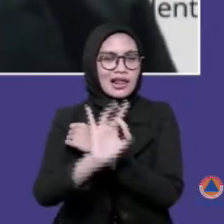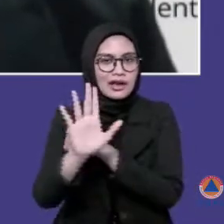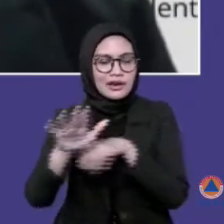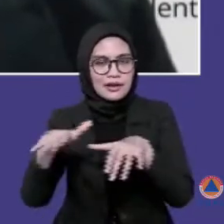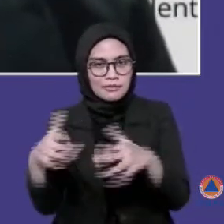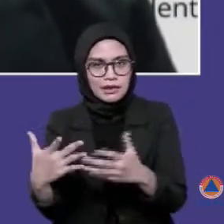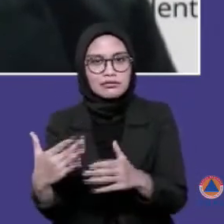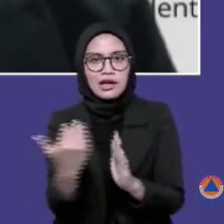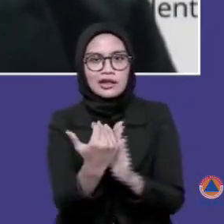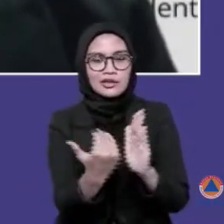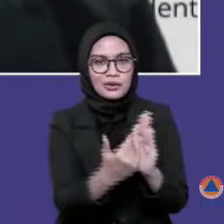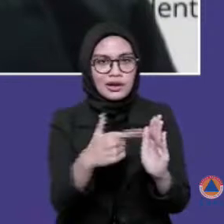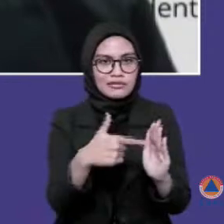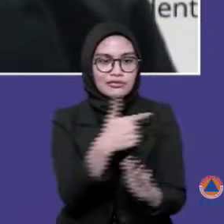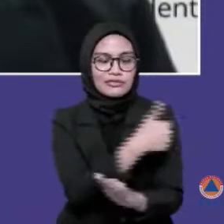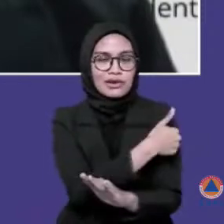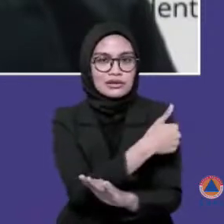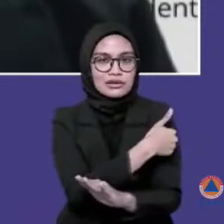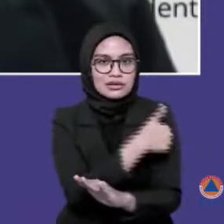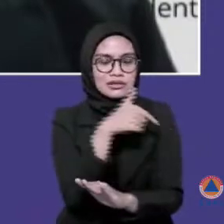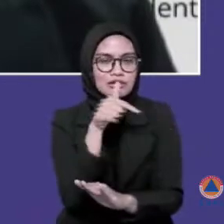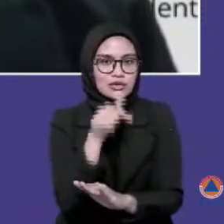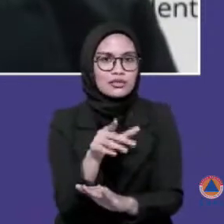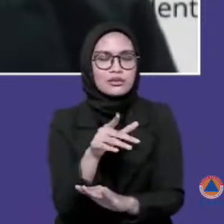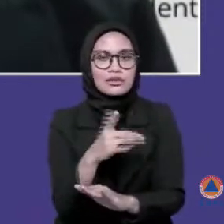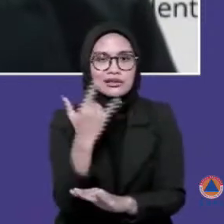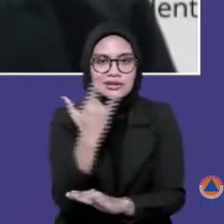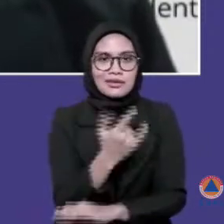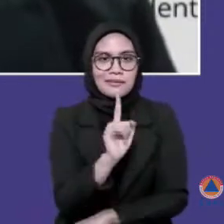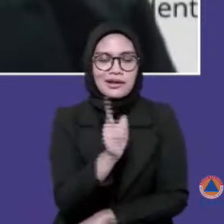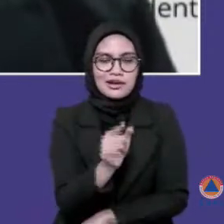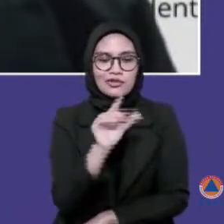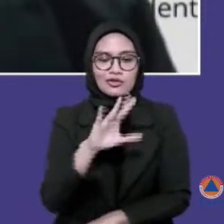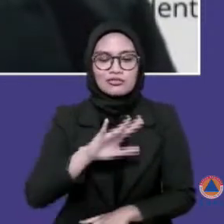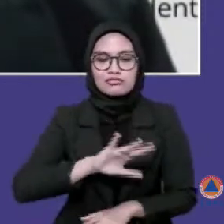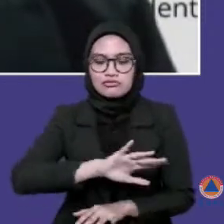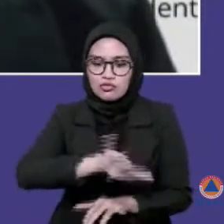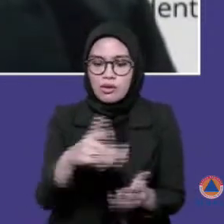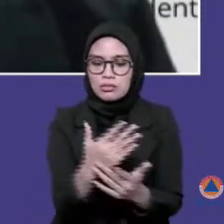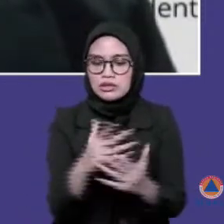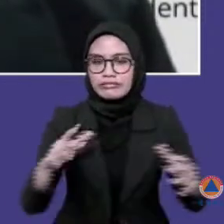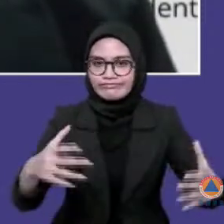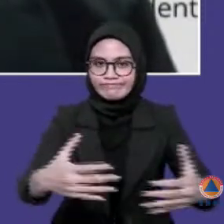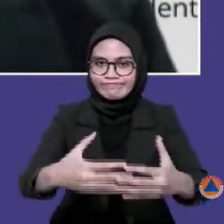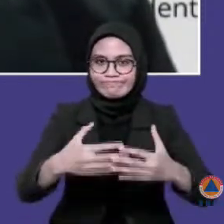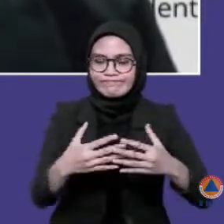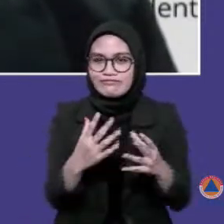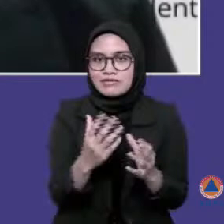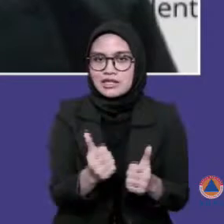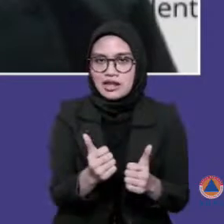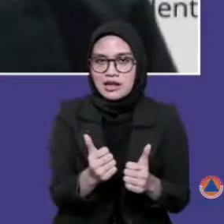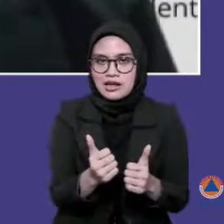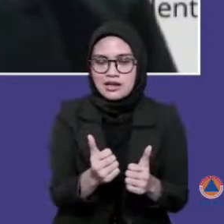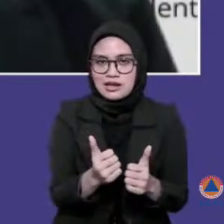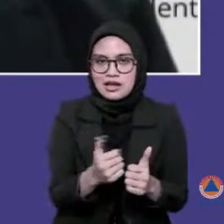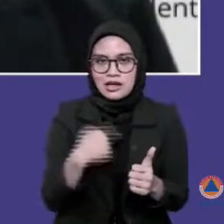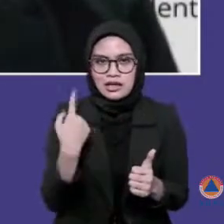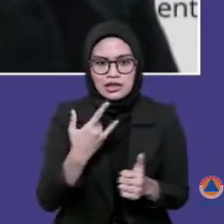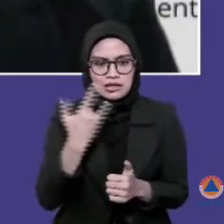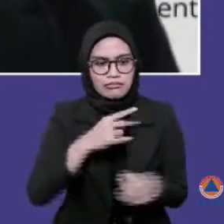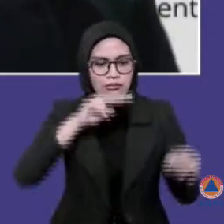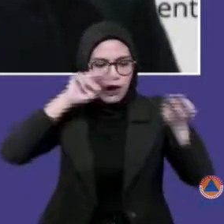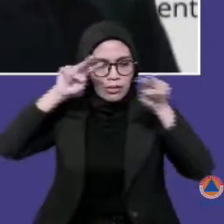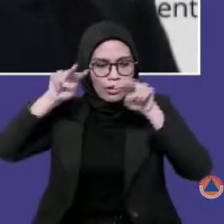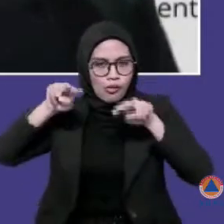vaccinations policy that we have and coverage still protective to the people, and we will continue to monitor